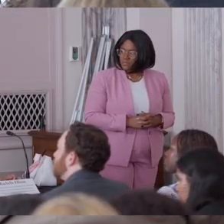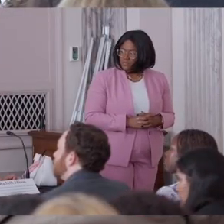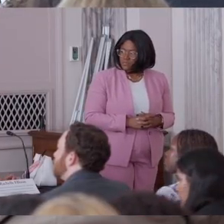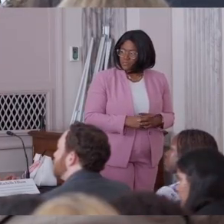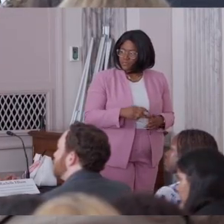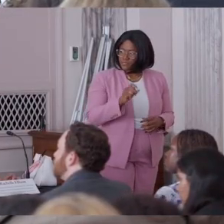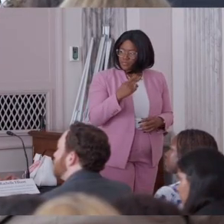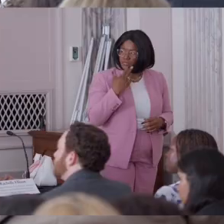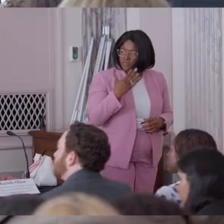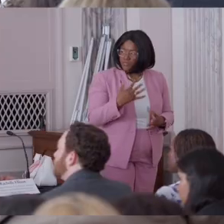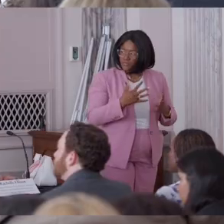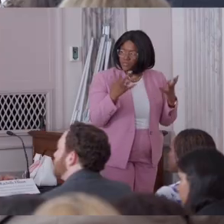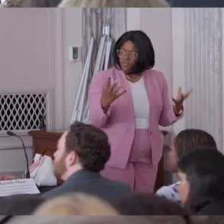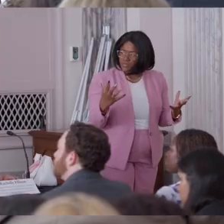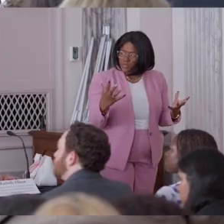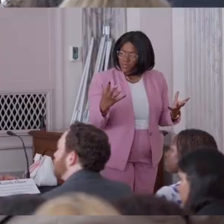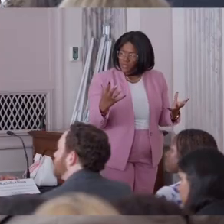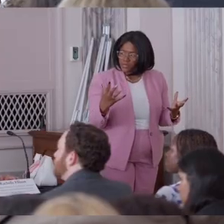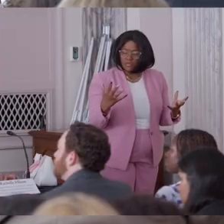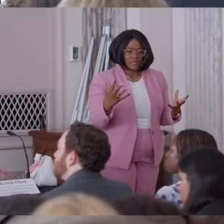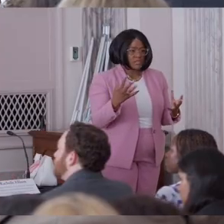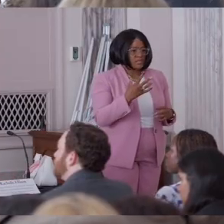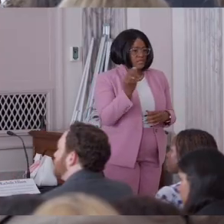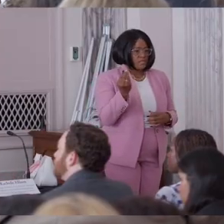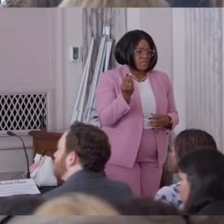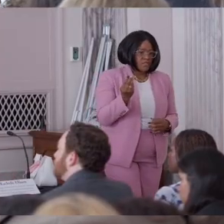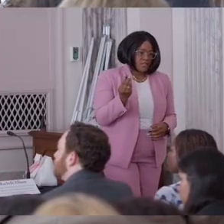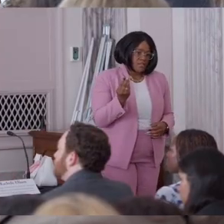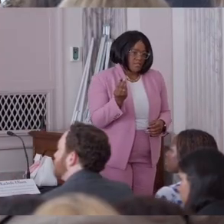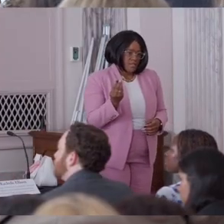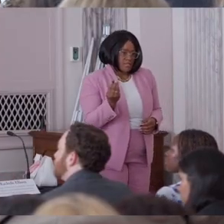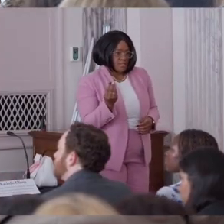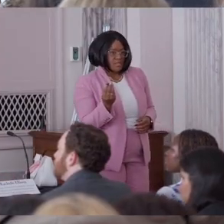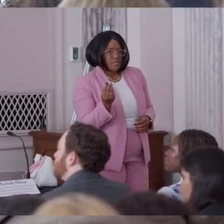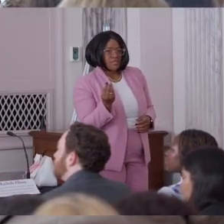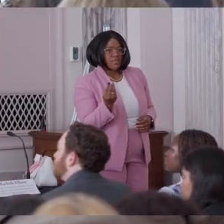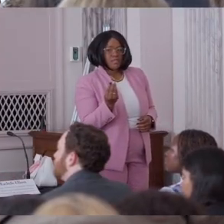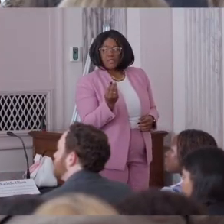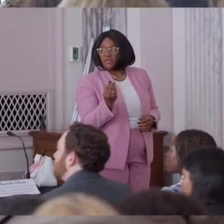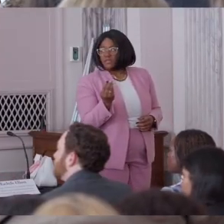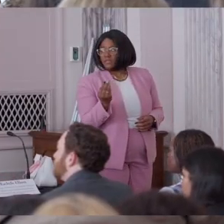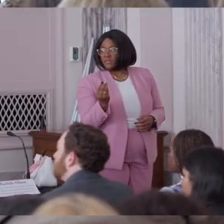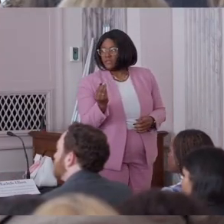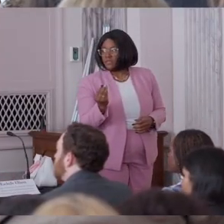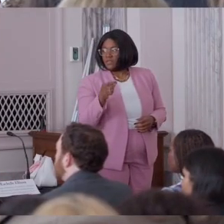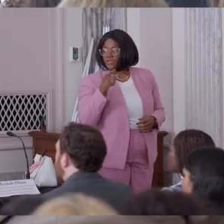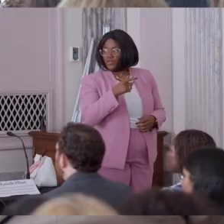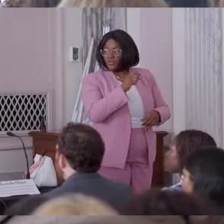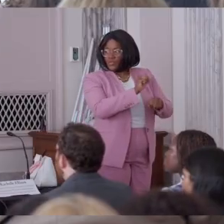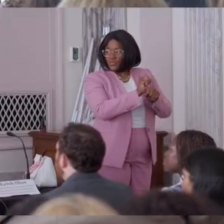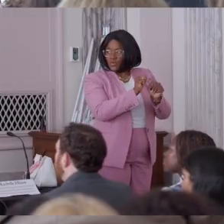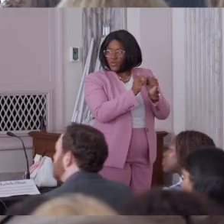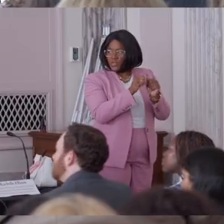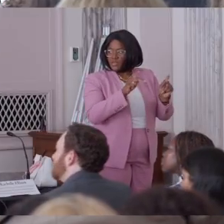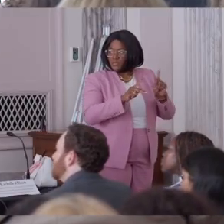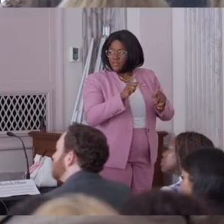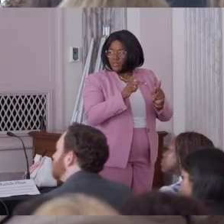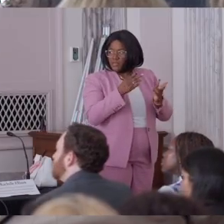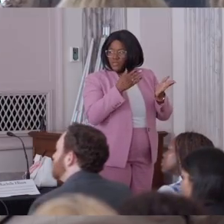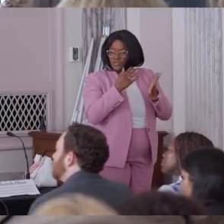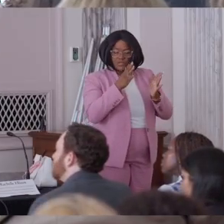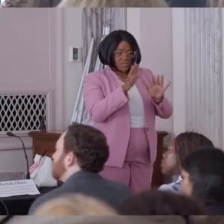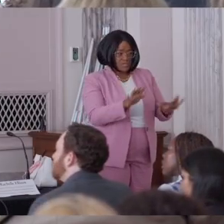Thank you so much. And then, relatedly, Dr. McGuire, you have worked with people in service systems